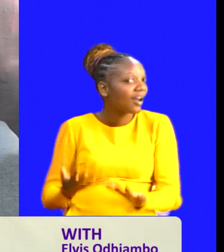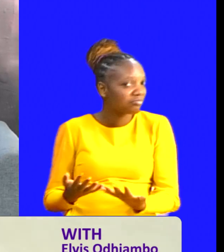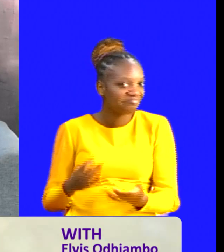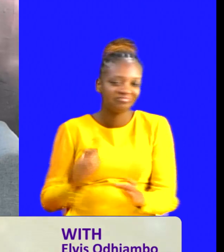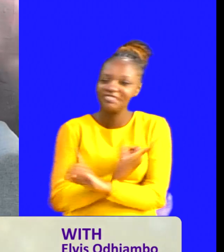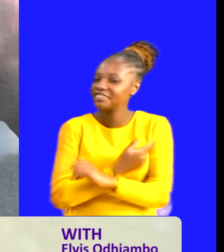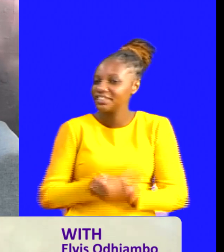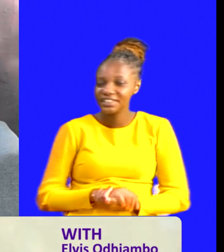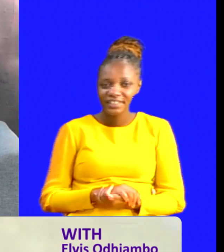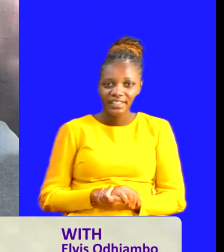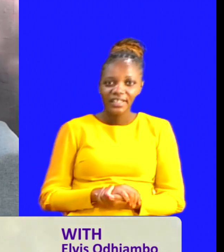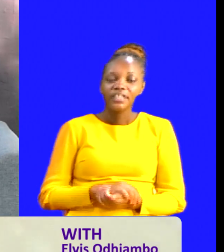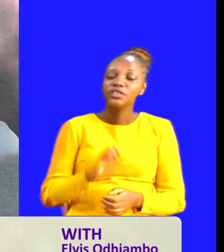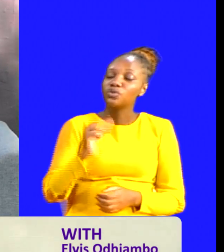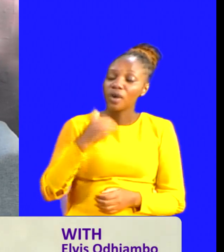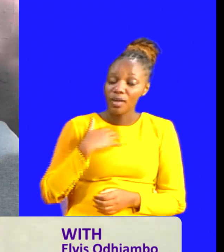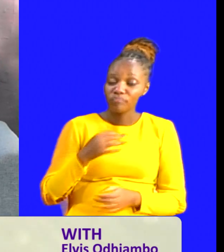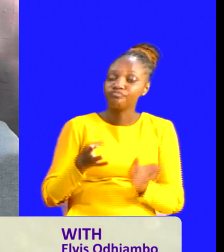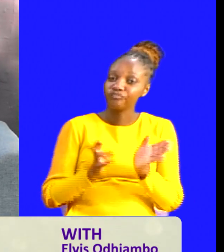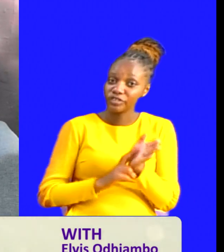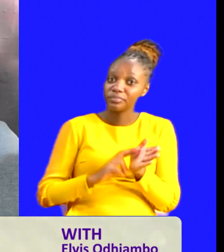to refer to my previous statement where I said